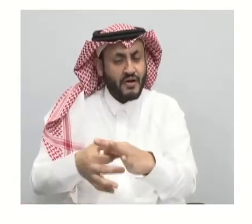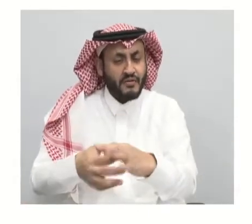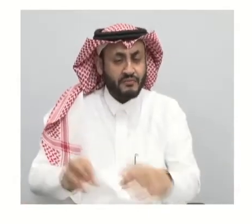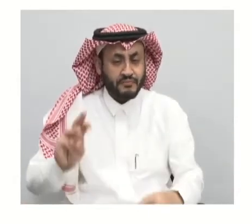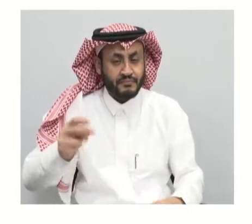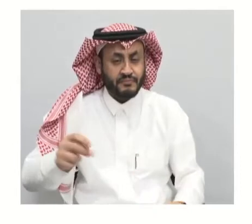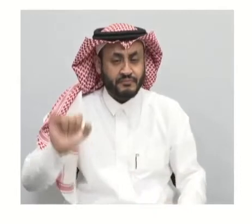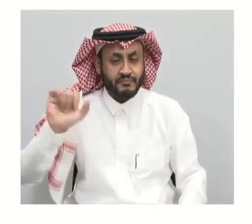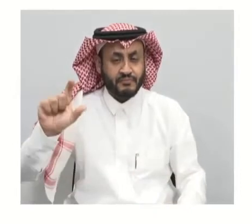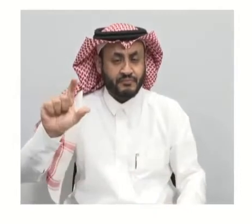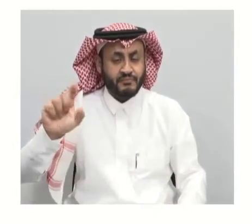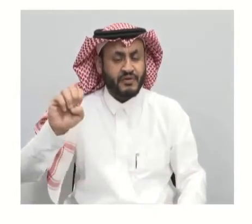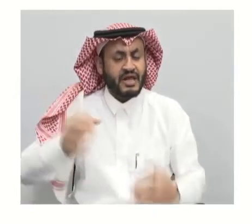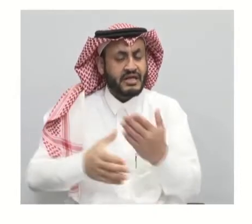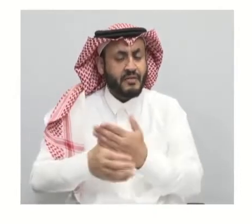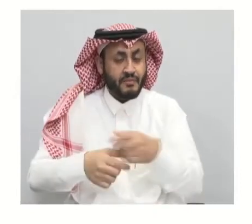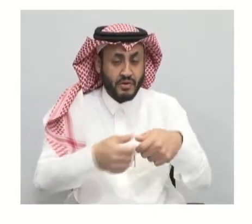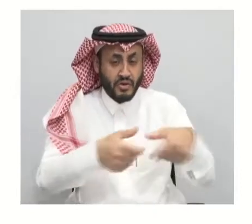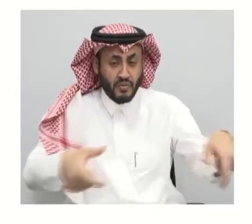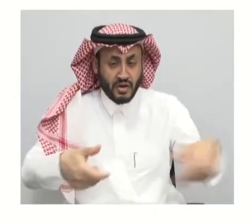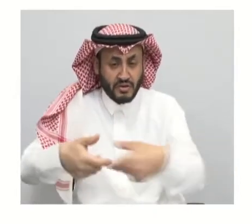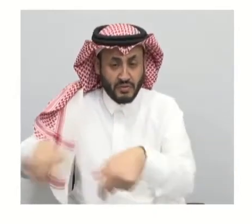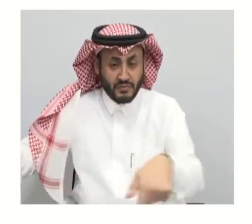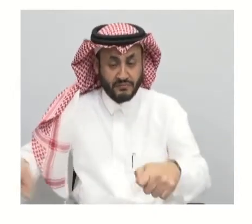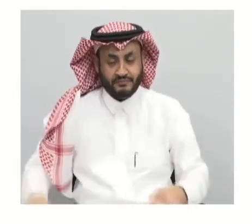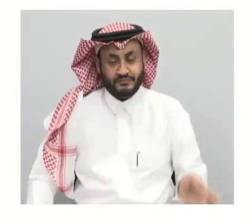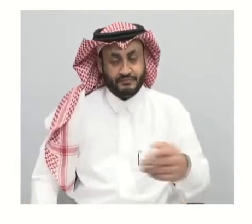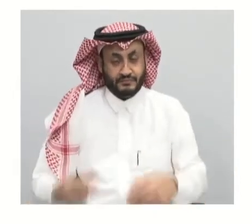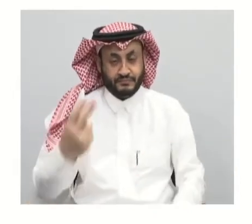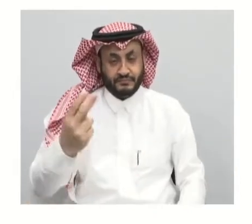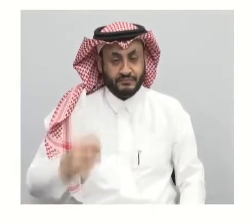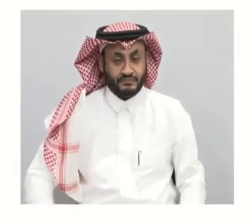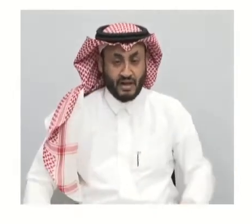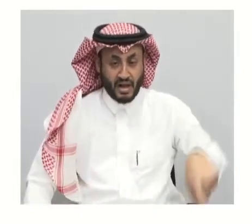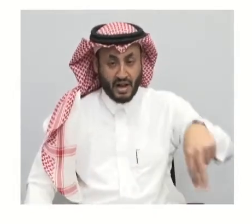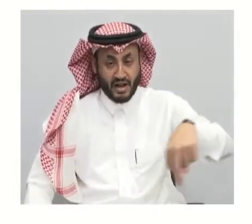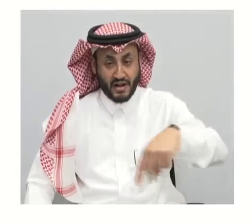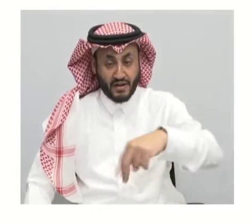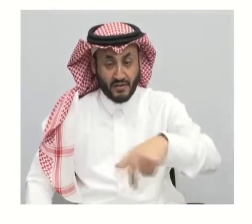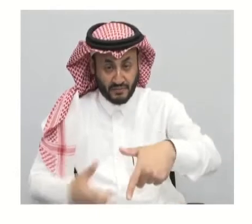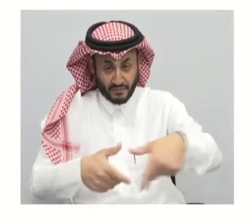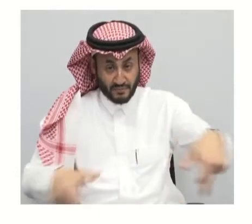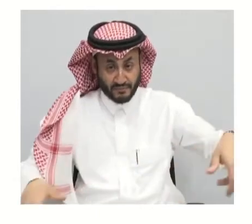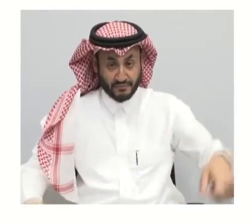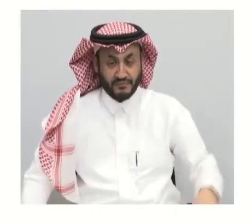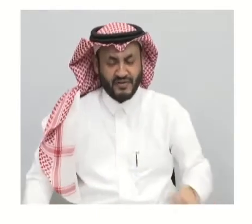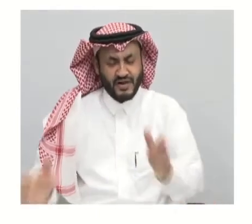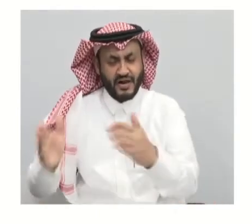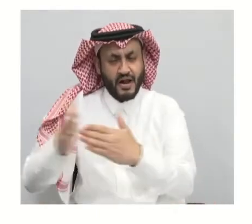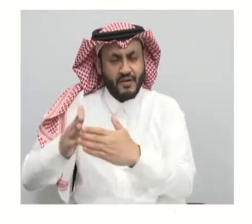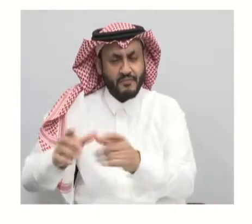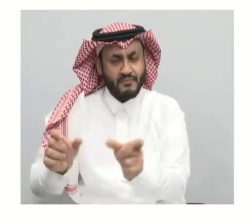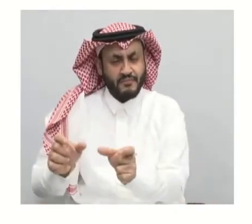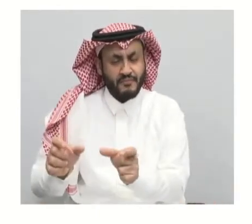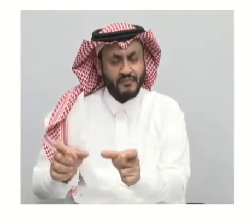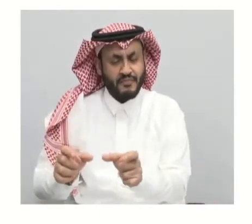while. Okay. Number two, Ahmed was walking long and short. Which one